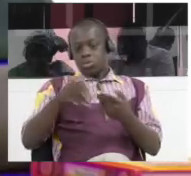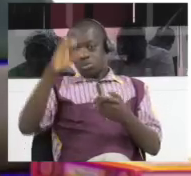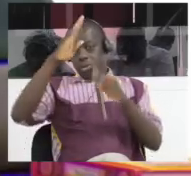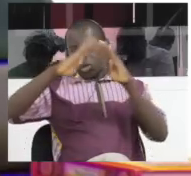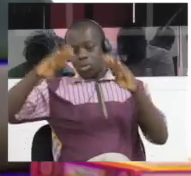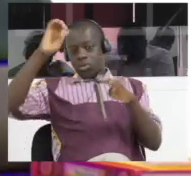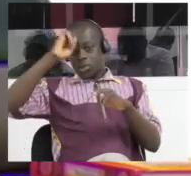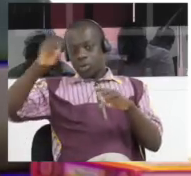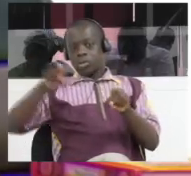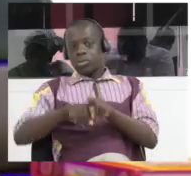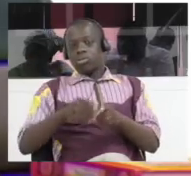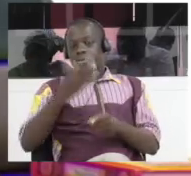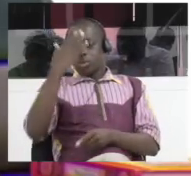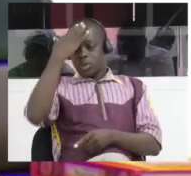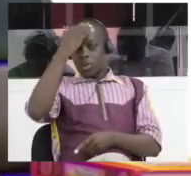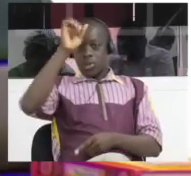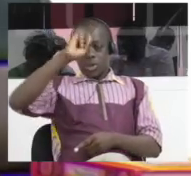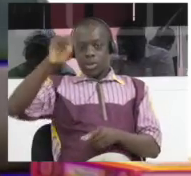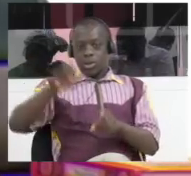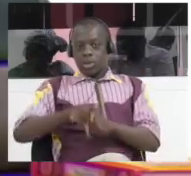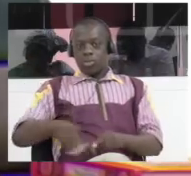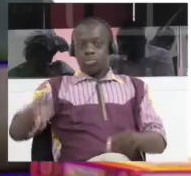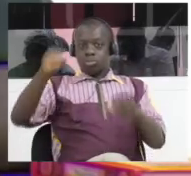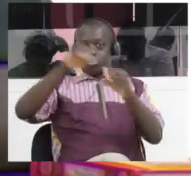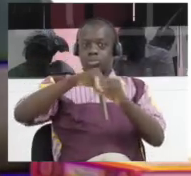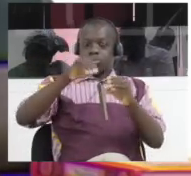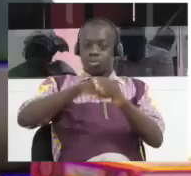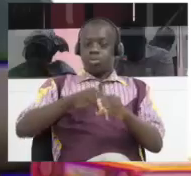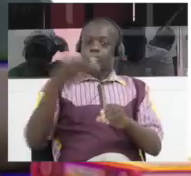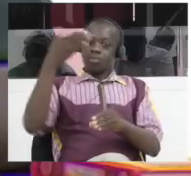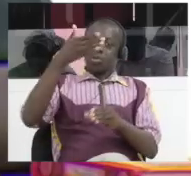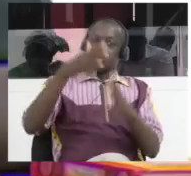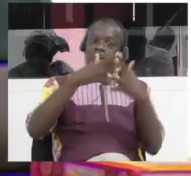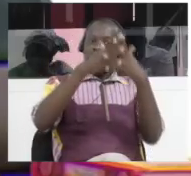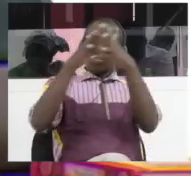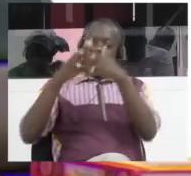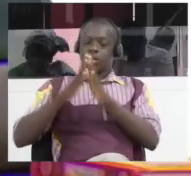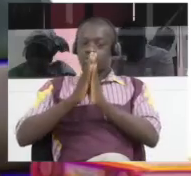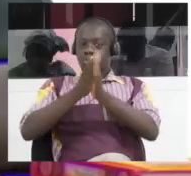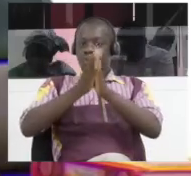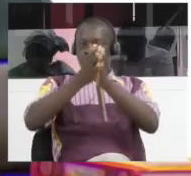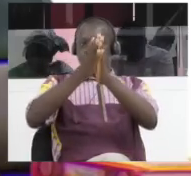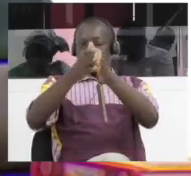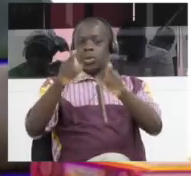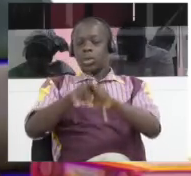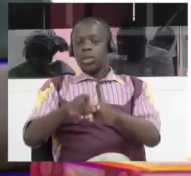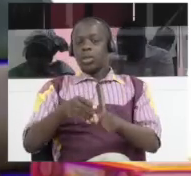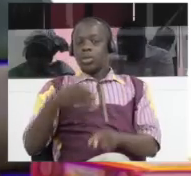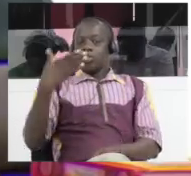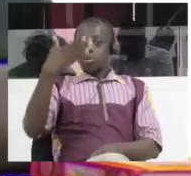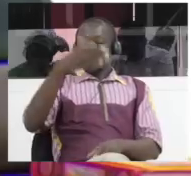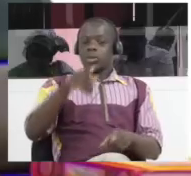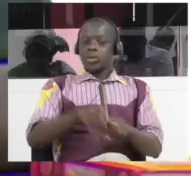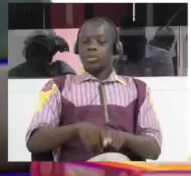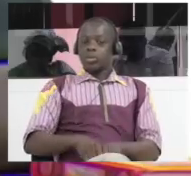then president and most of his senior listing have boarded the visiting American ship, and that he was